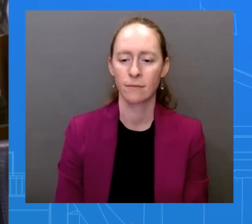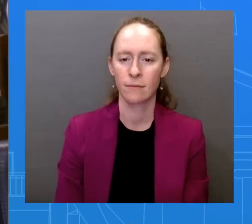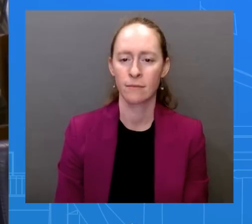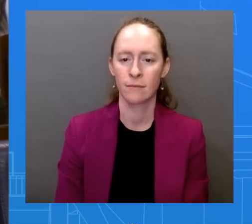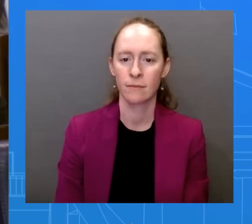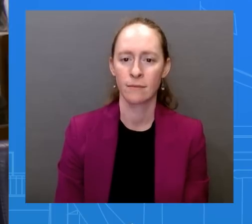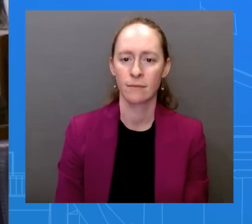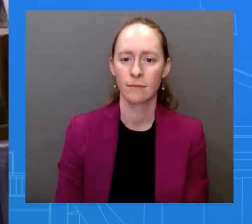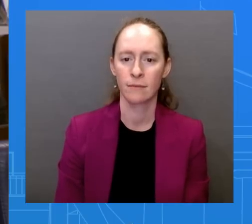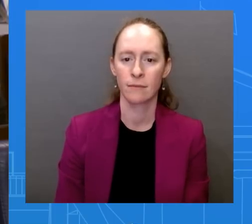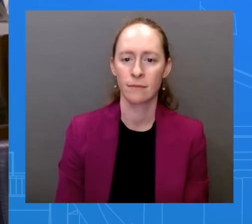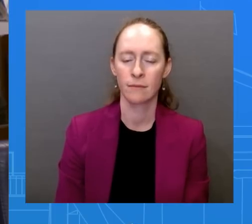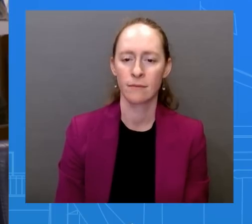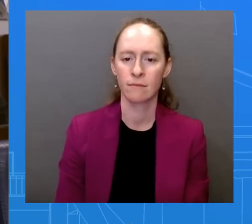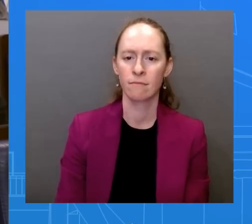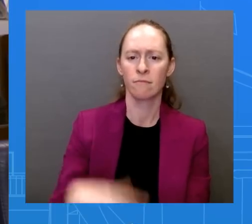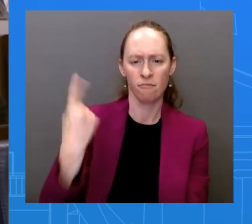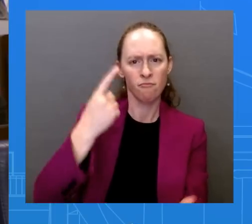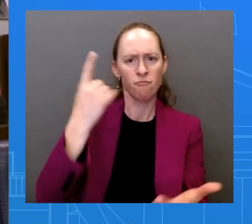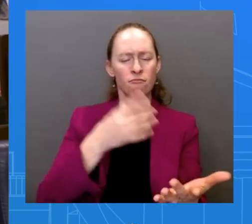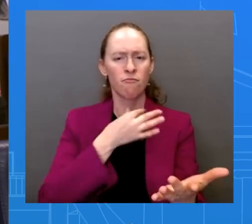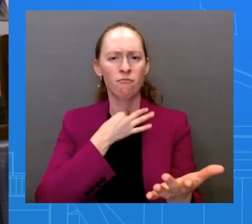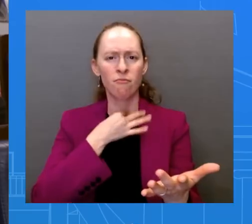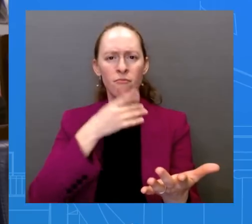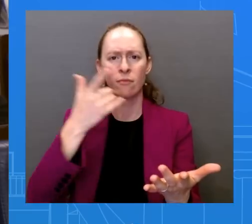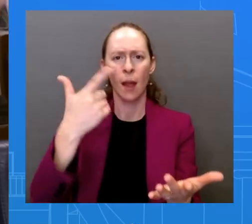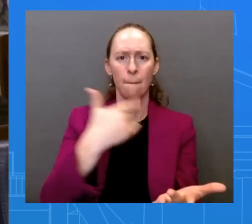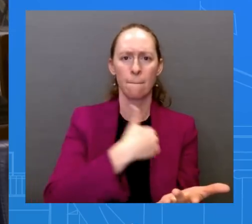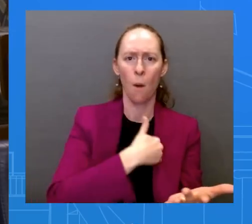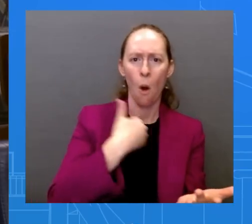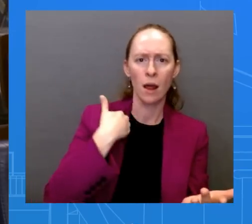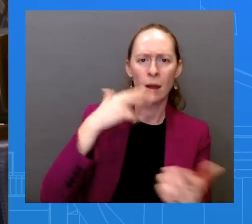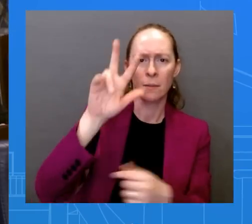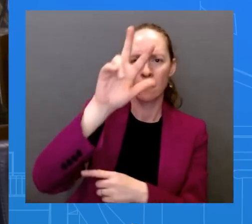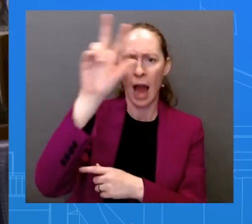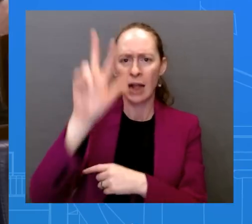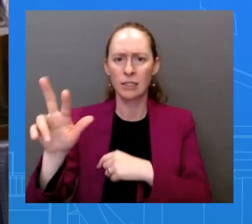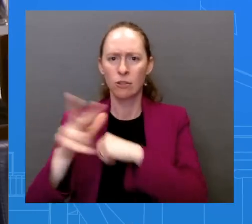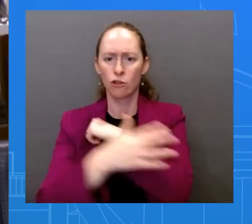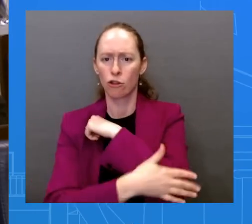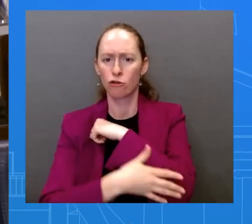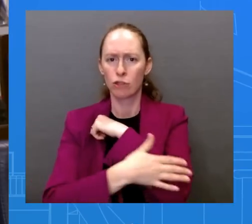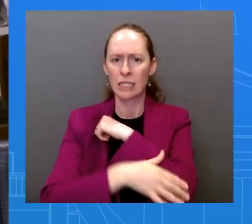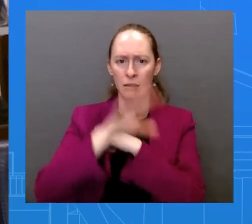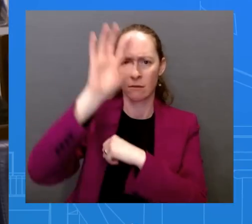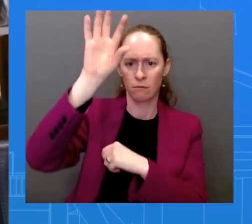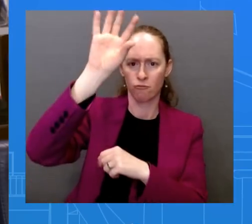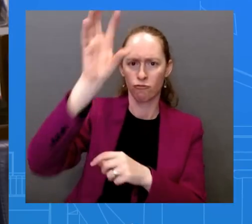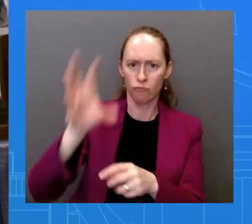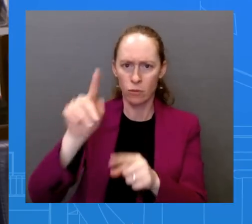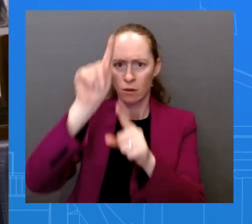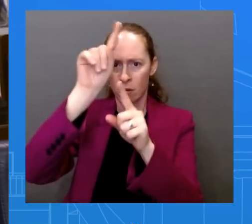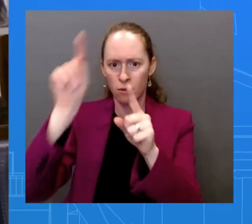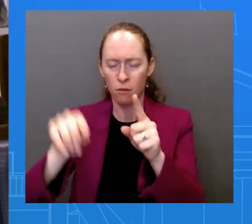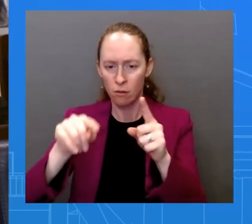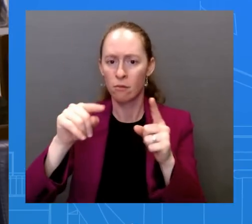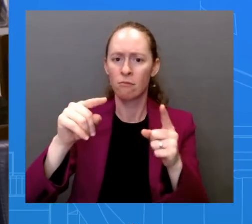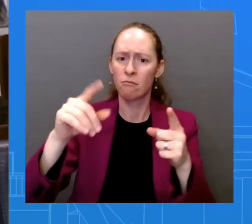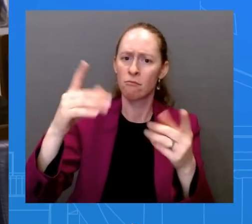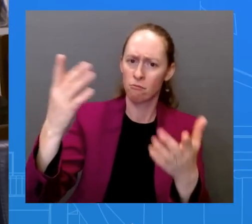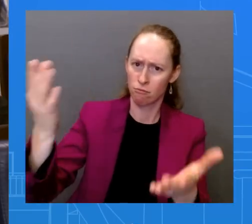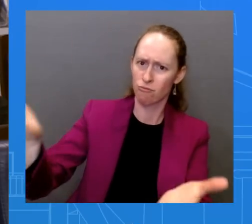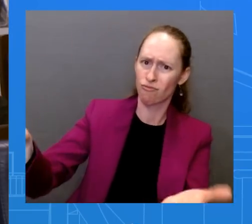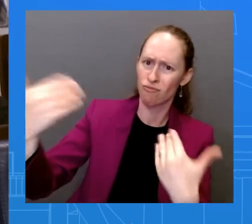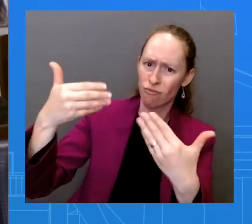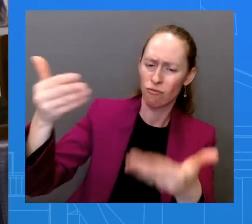Poland, turned them back. Others argue that Europe should welcome them and give them refugee status. What's